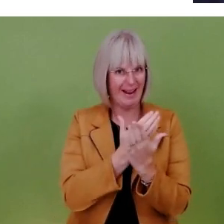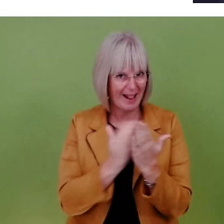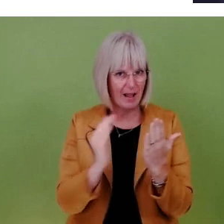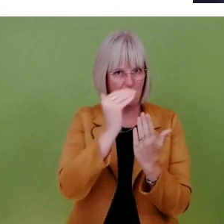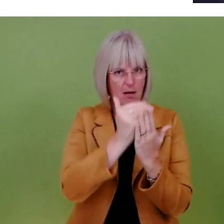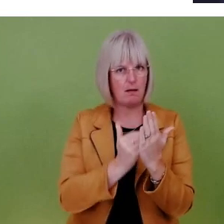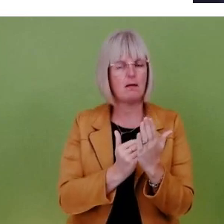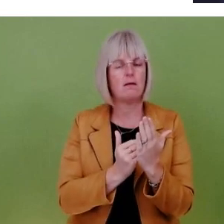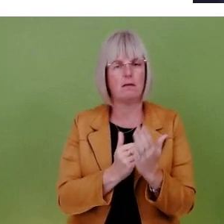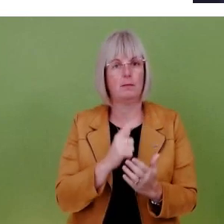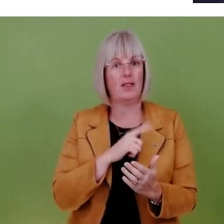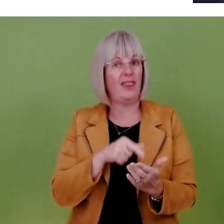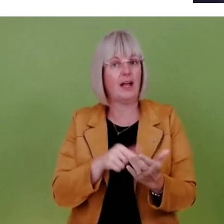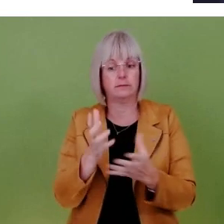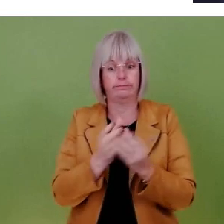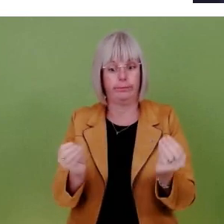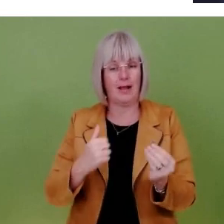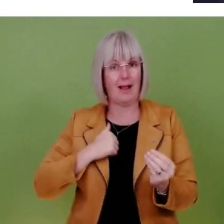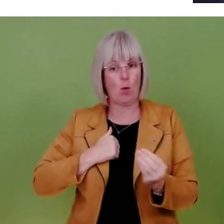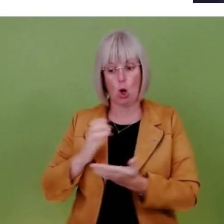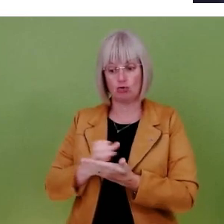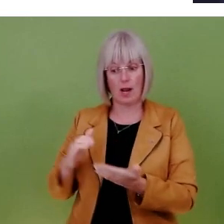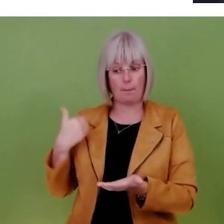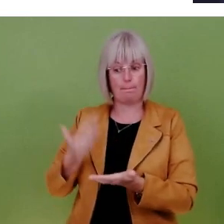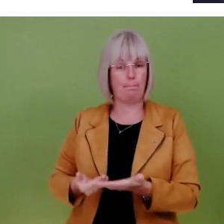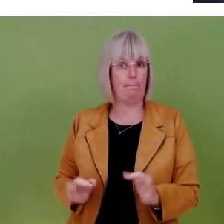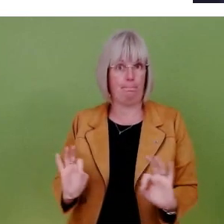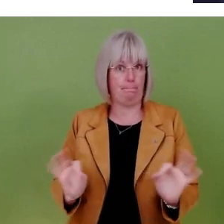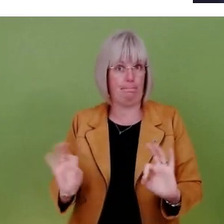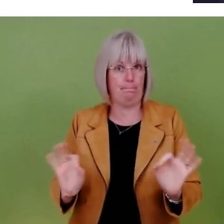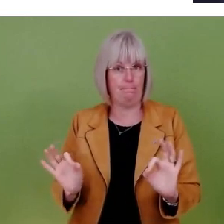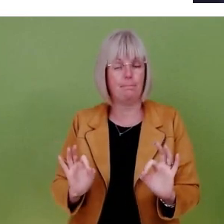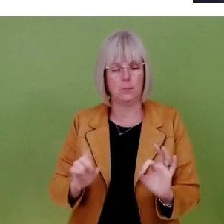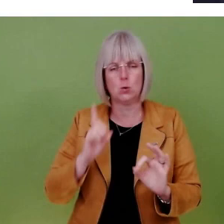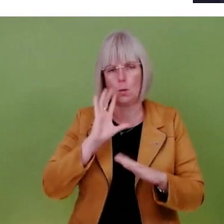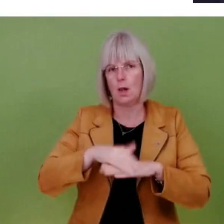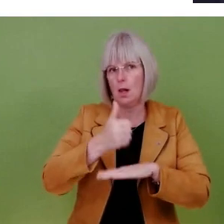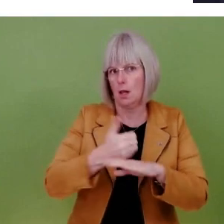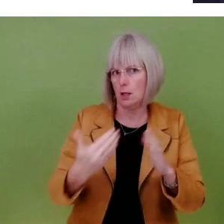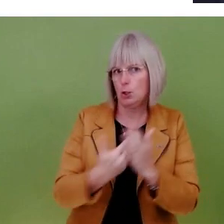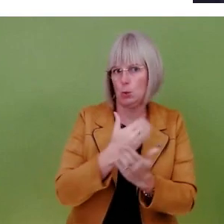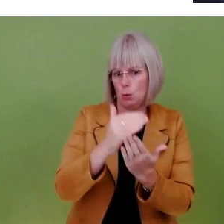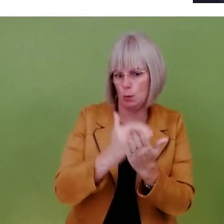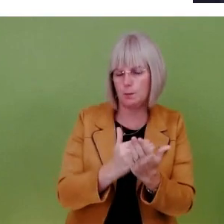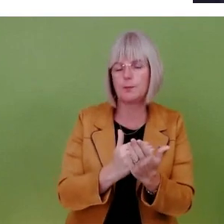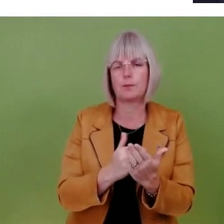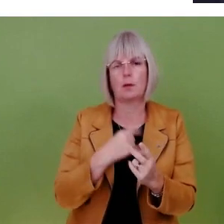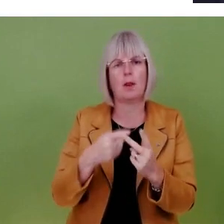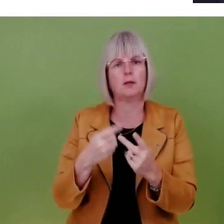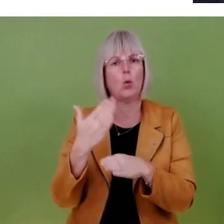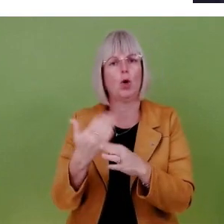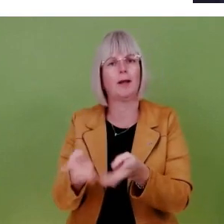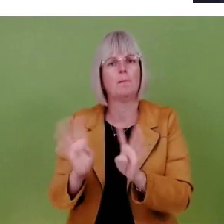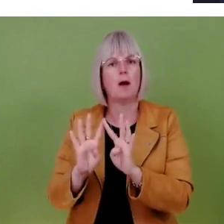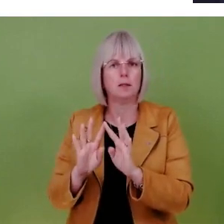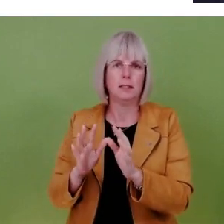our curricula so far. And new working parties to refresh our curricula led by Health Education England